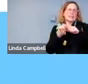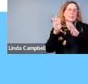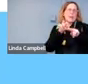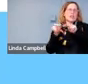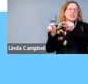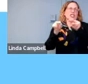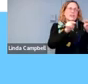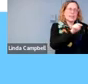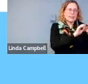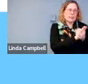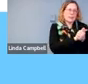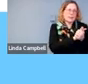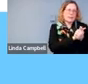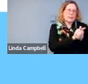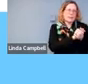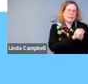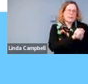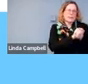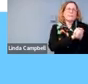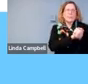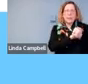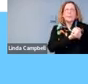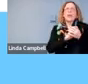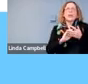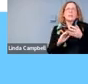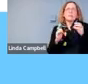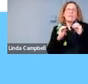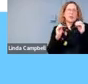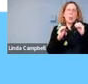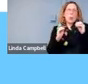We don't have consistent practices for biosurveillance.